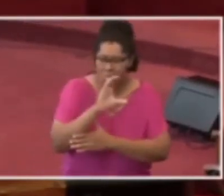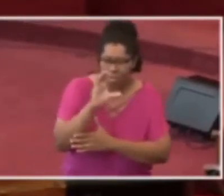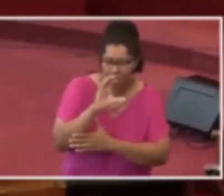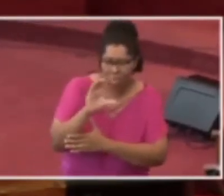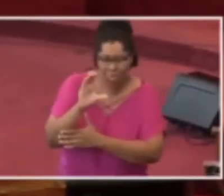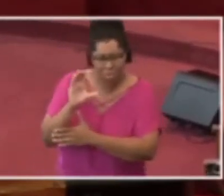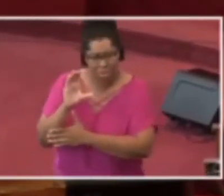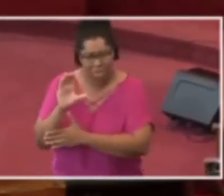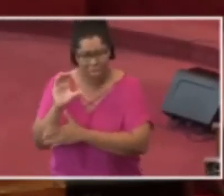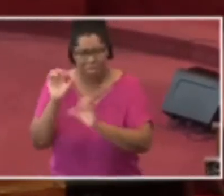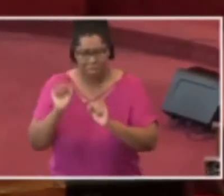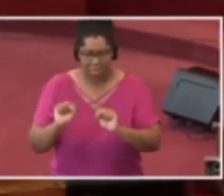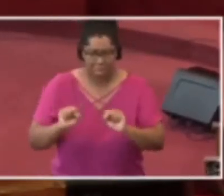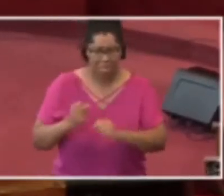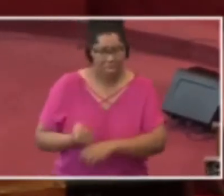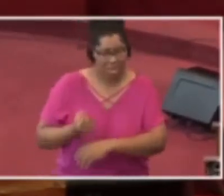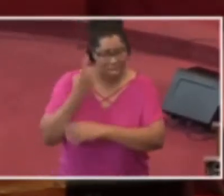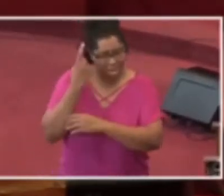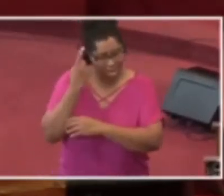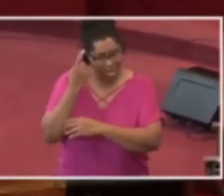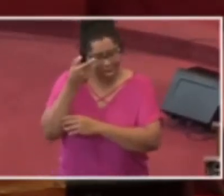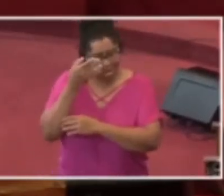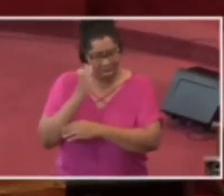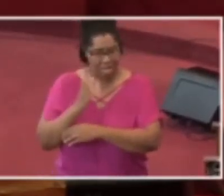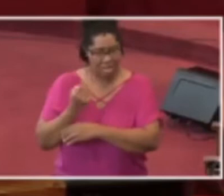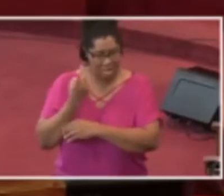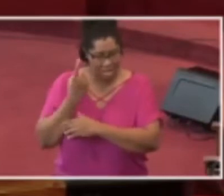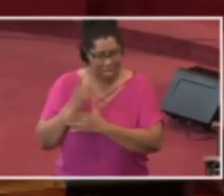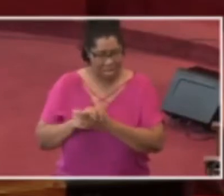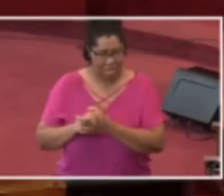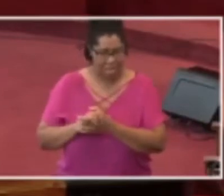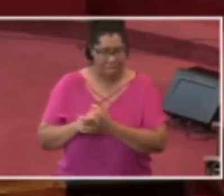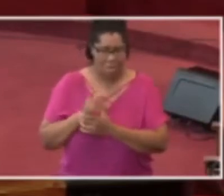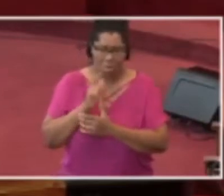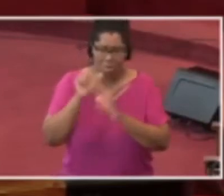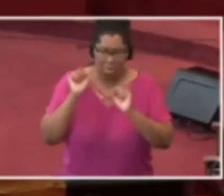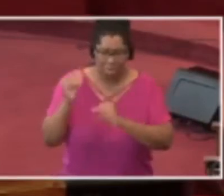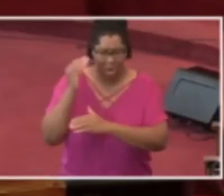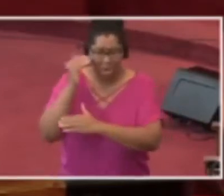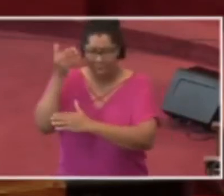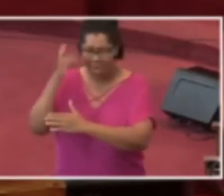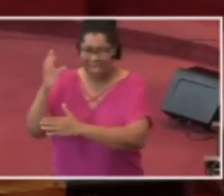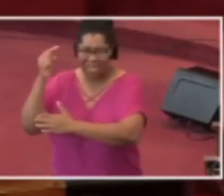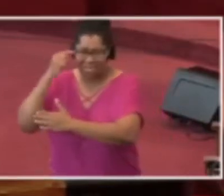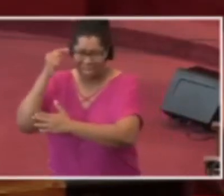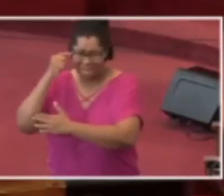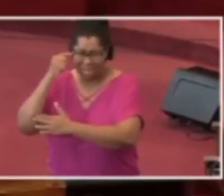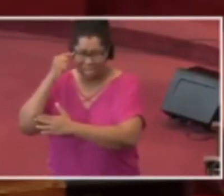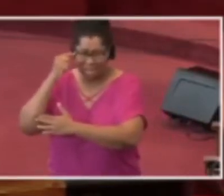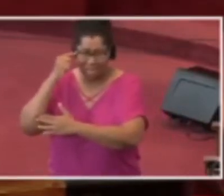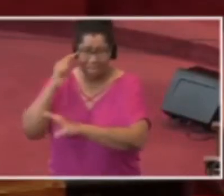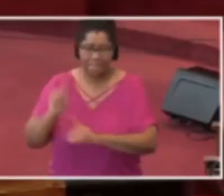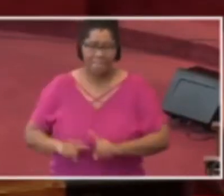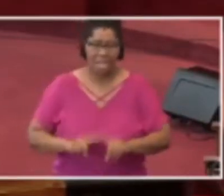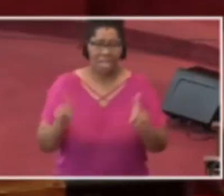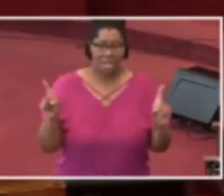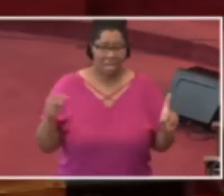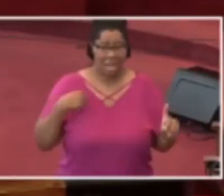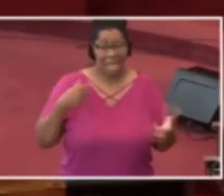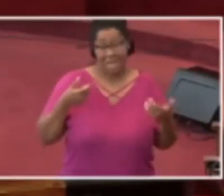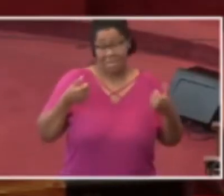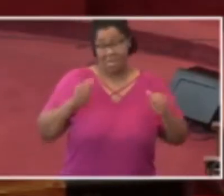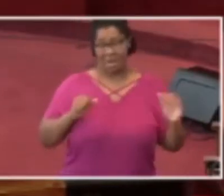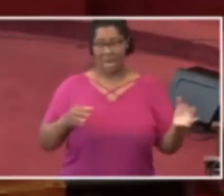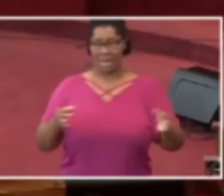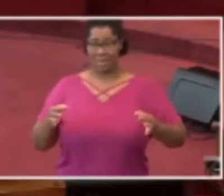his understanding. The Bible says, "For who has known the mind of God?" But I'm going to try my